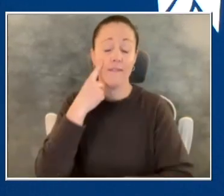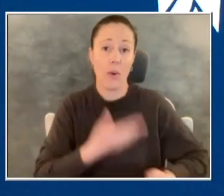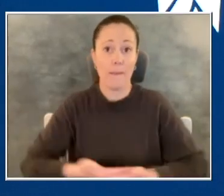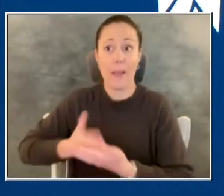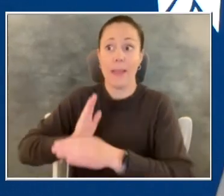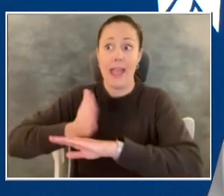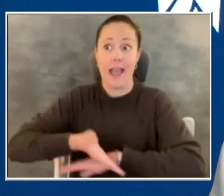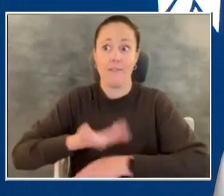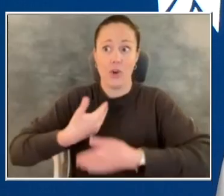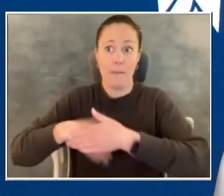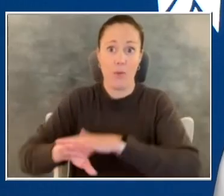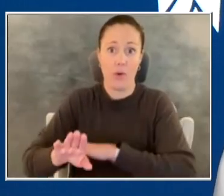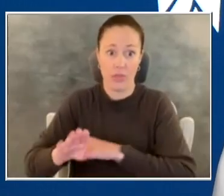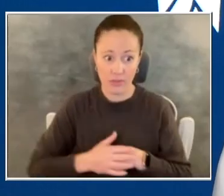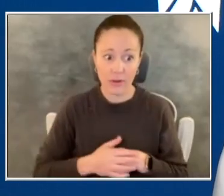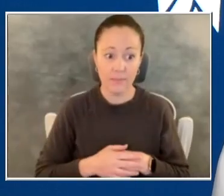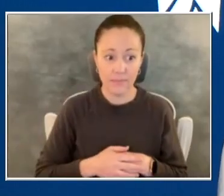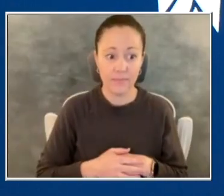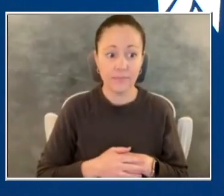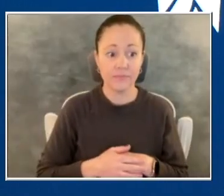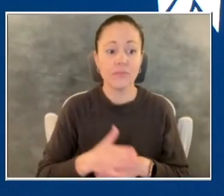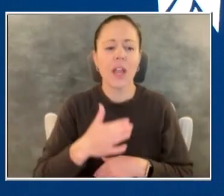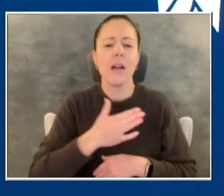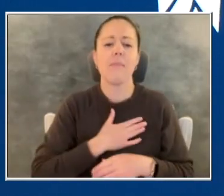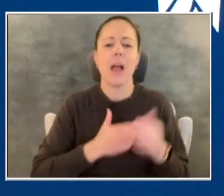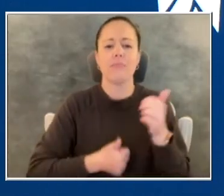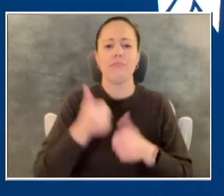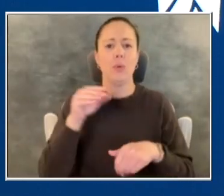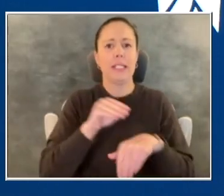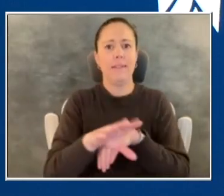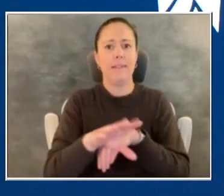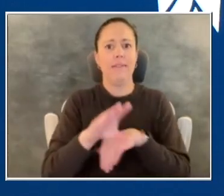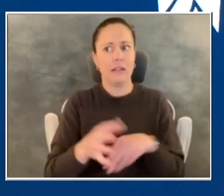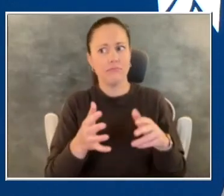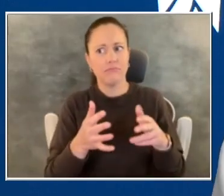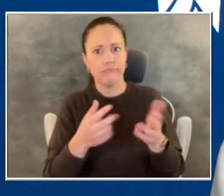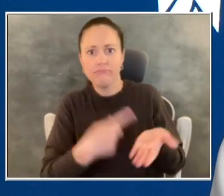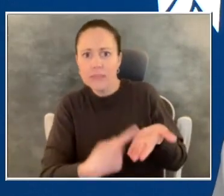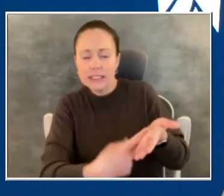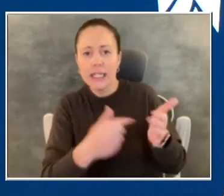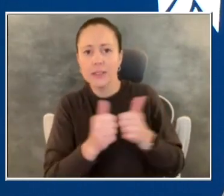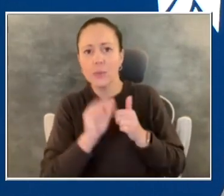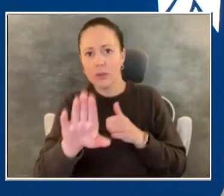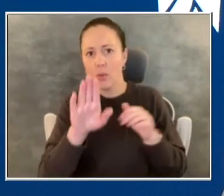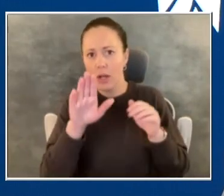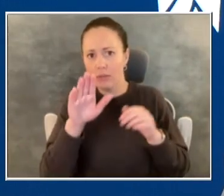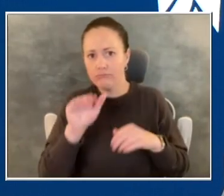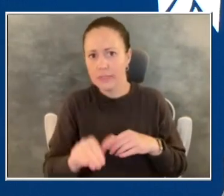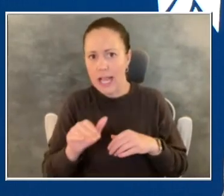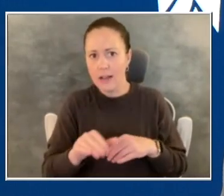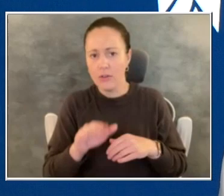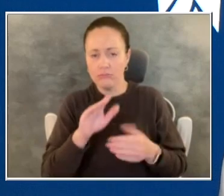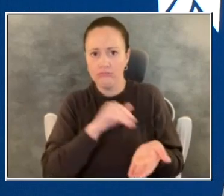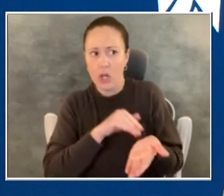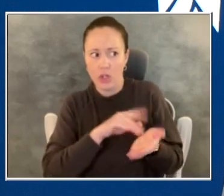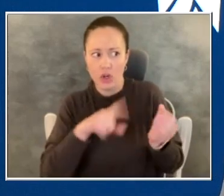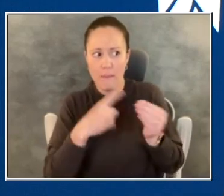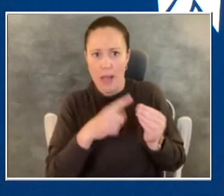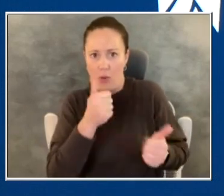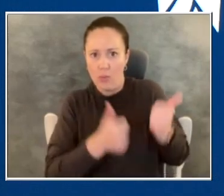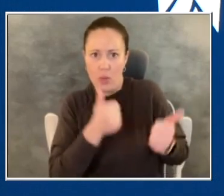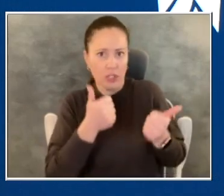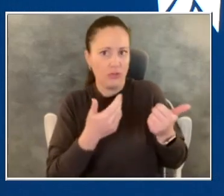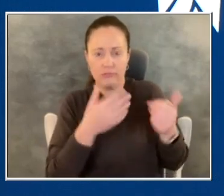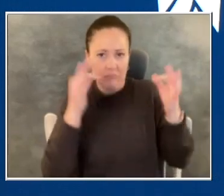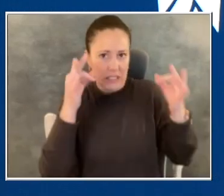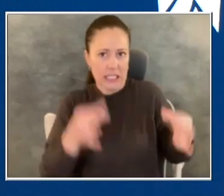birth. My strongest advice is to speak with your child's pediatrician about which preventive measure is right for your family